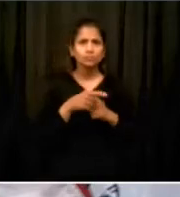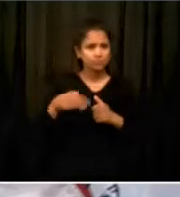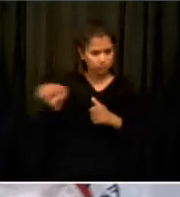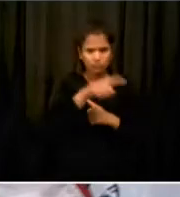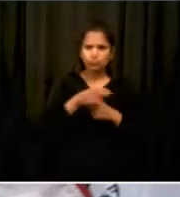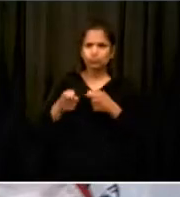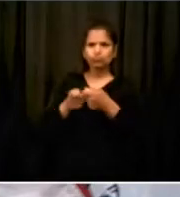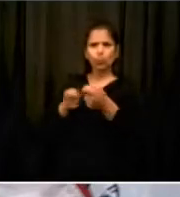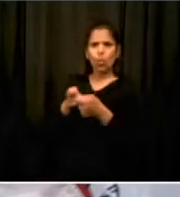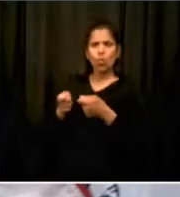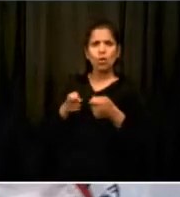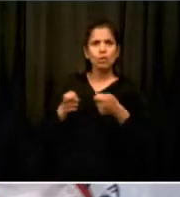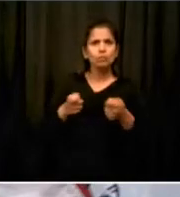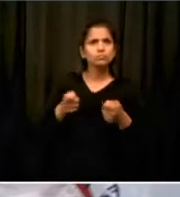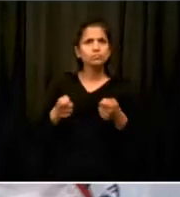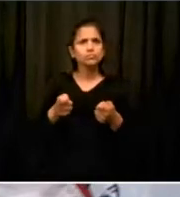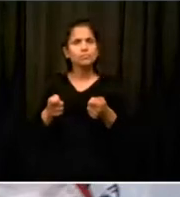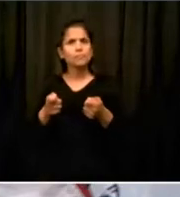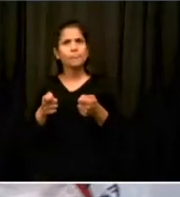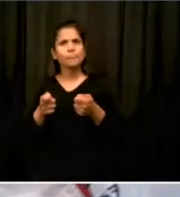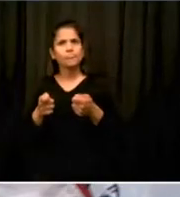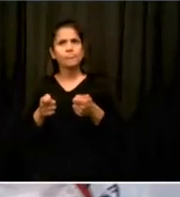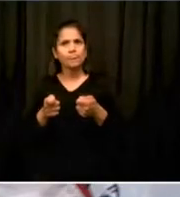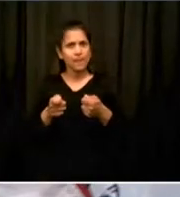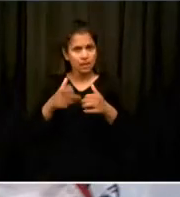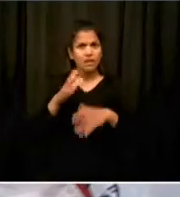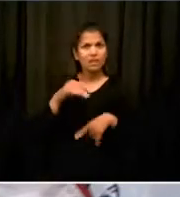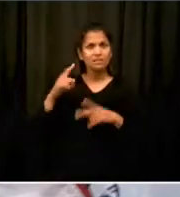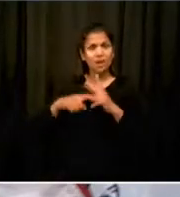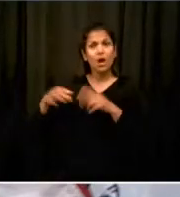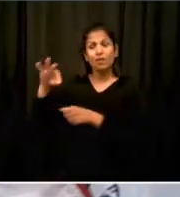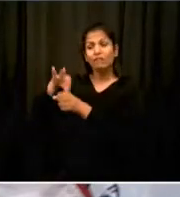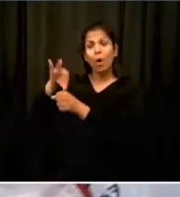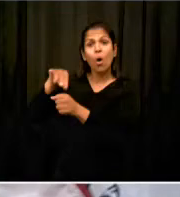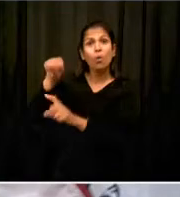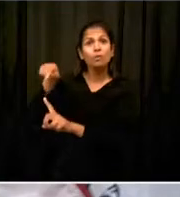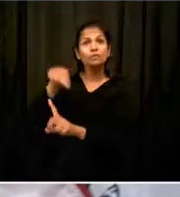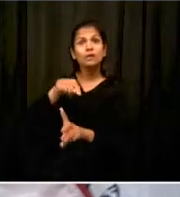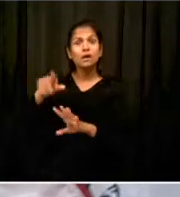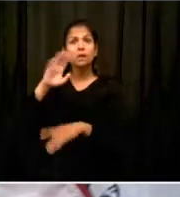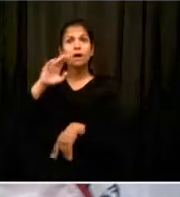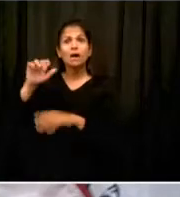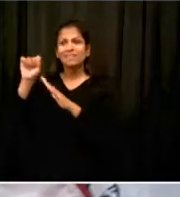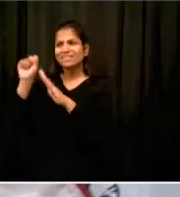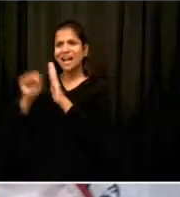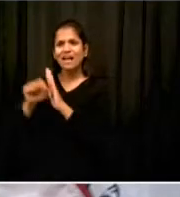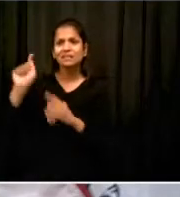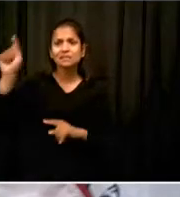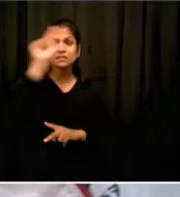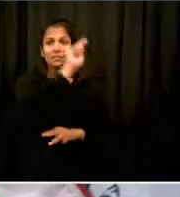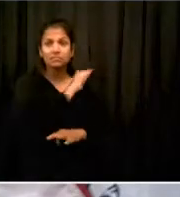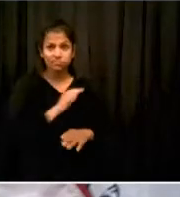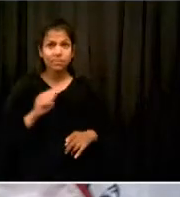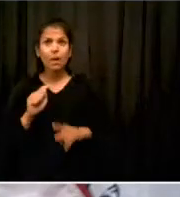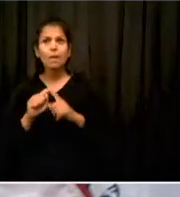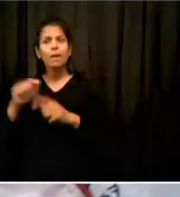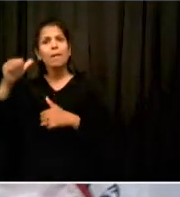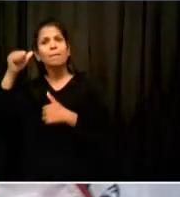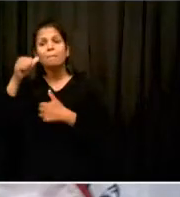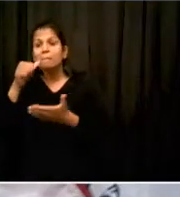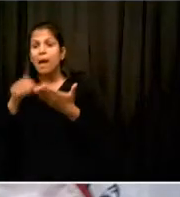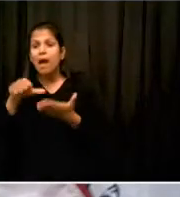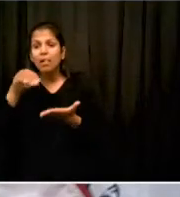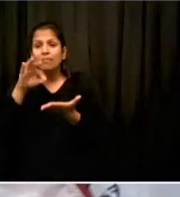So this backdrop, this reality that right when we should see the most enlightened, positive approach, we're seeing